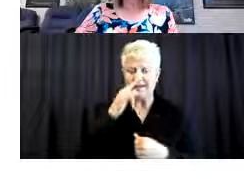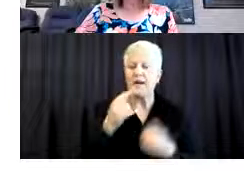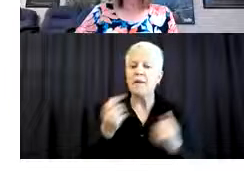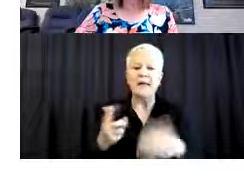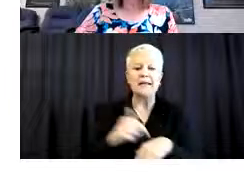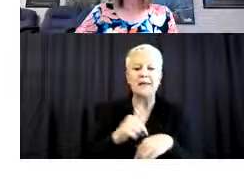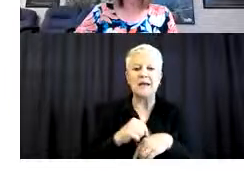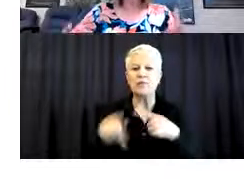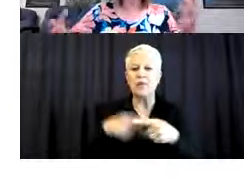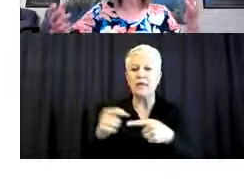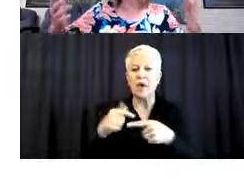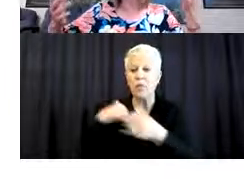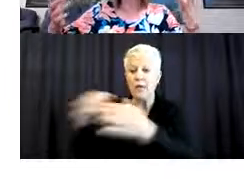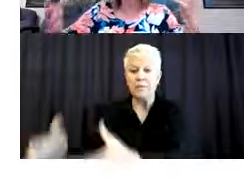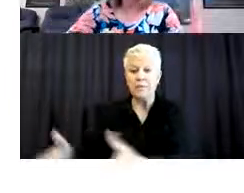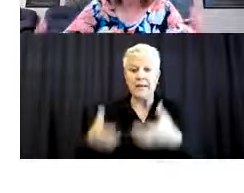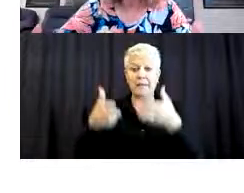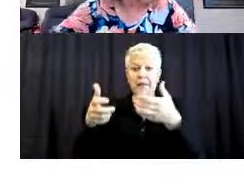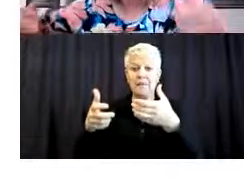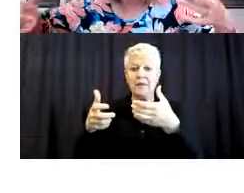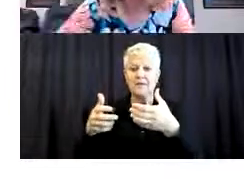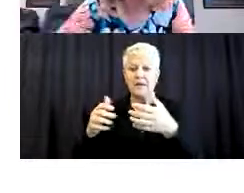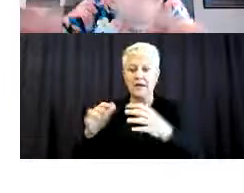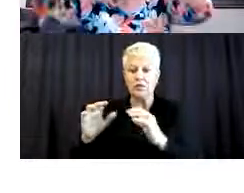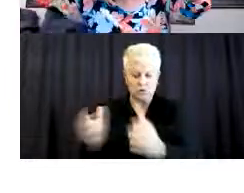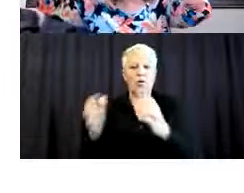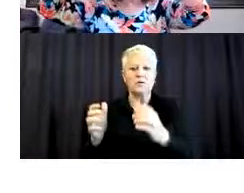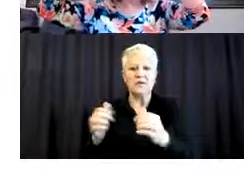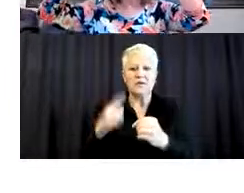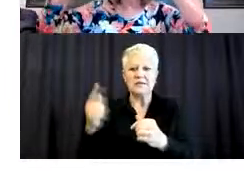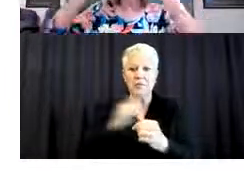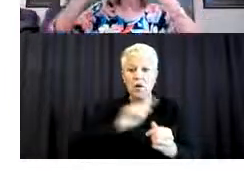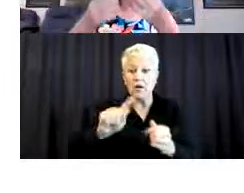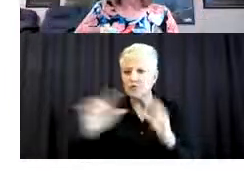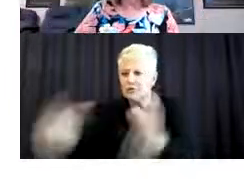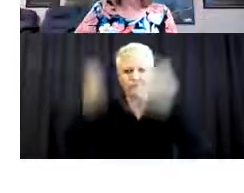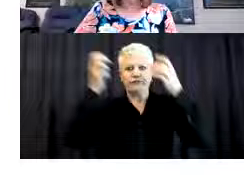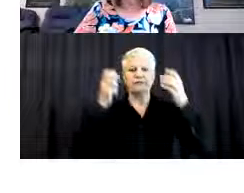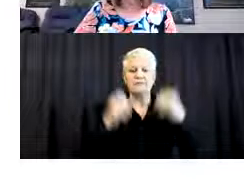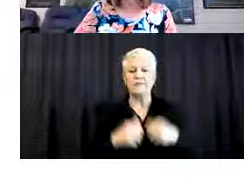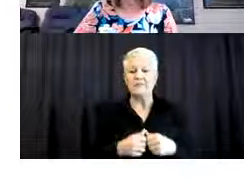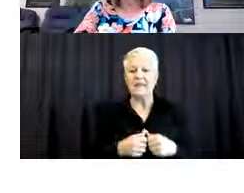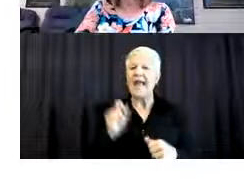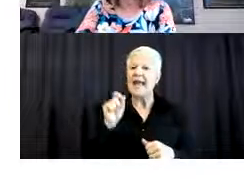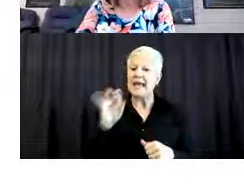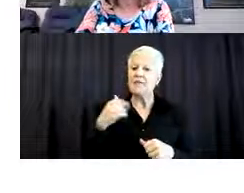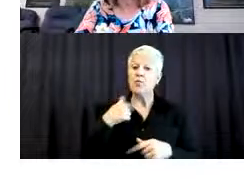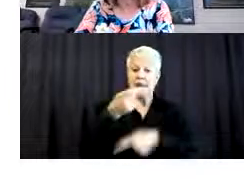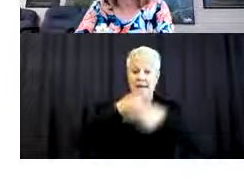times when they are picked up, it is this sudden jolt of somebody comes and just picks me up. If we